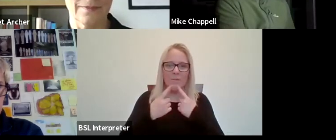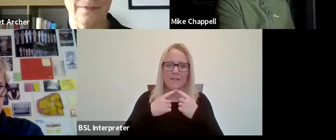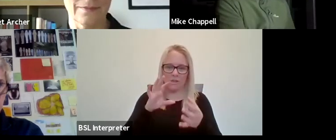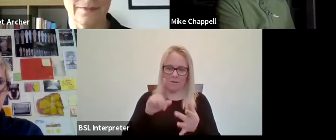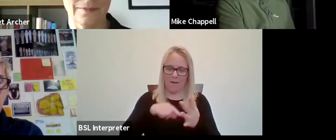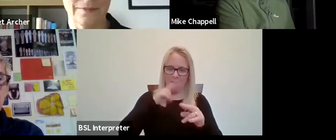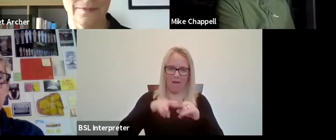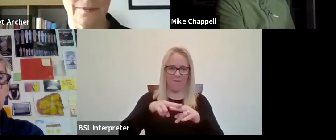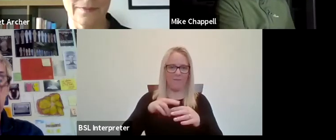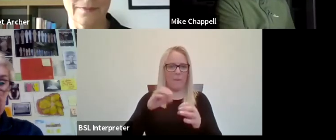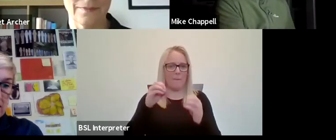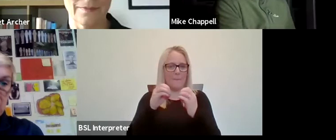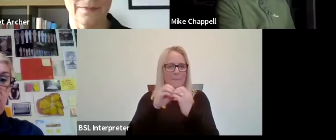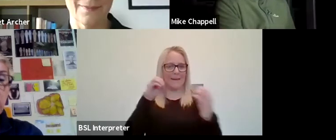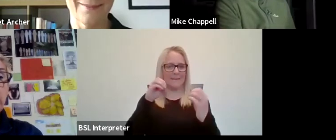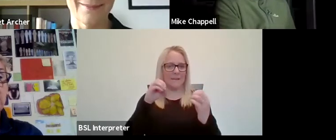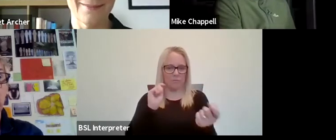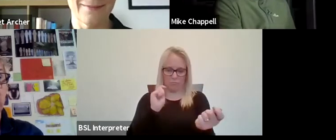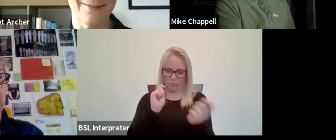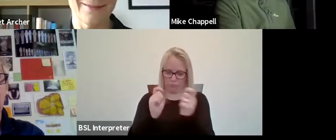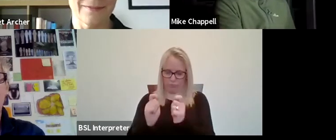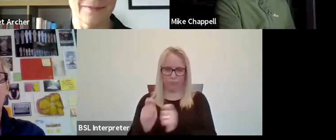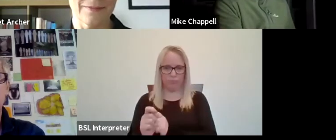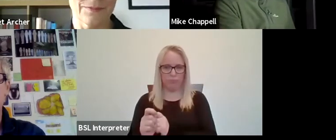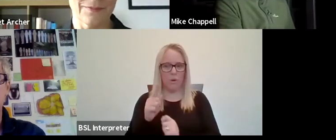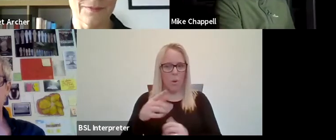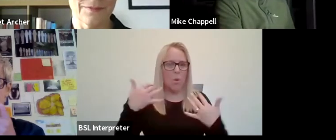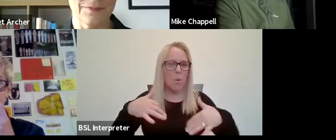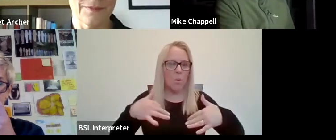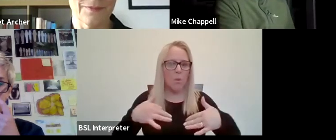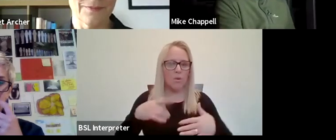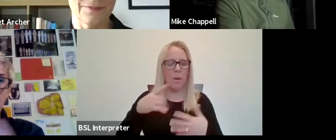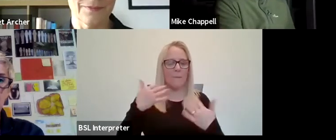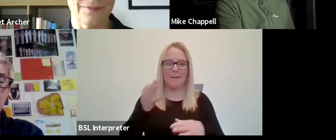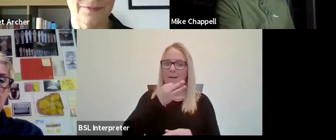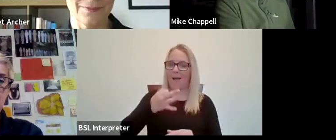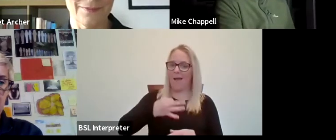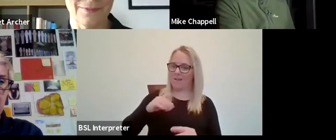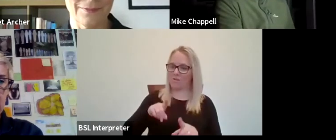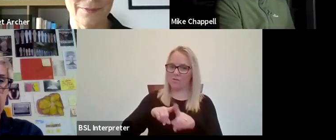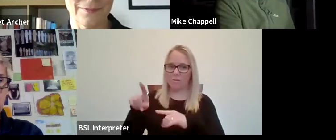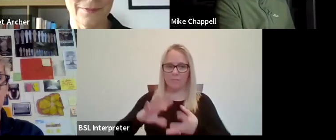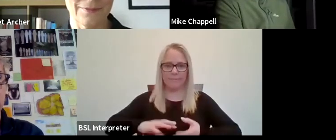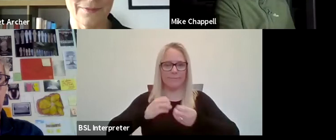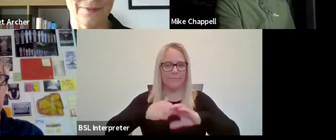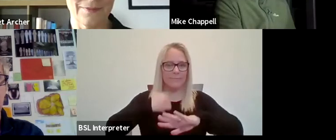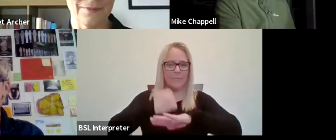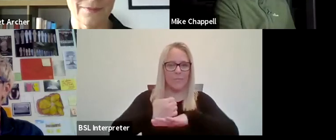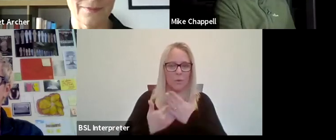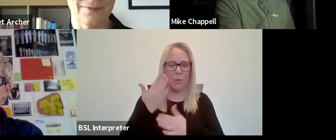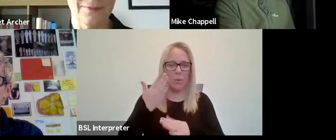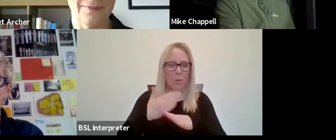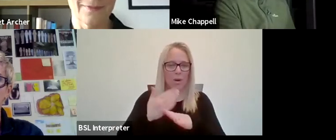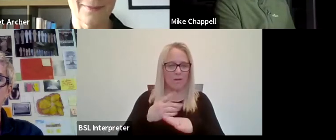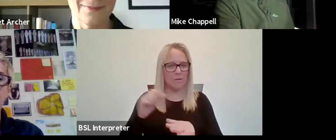commissioned to make this new piece of work. And it was going to be located specifically within the Sutty Art Space, which is a really